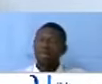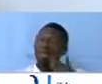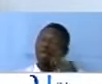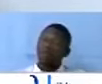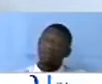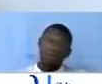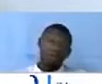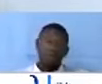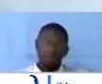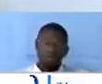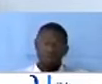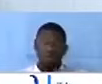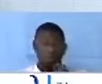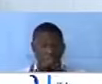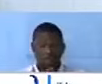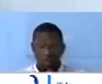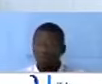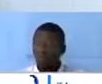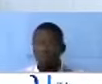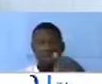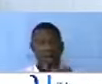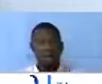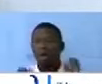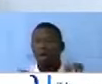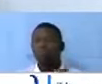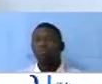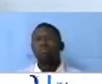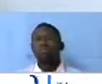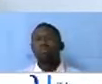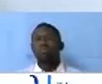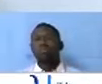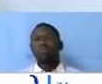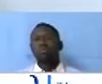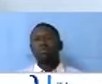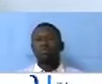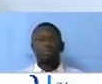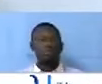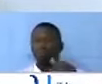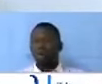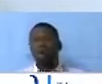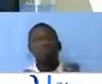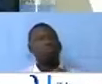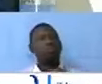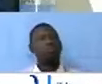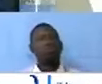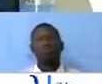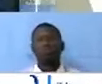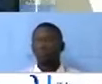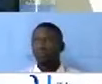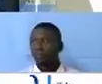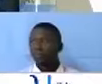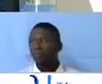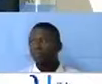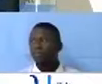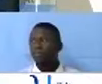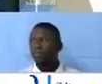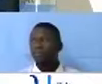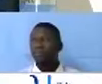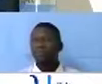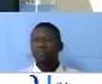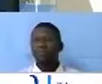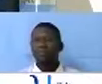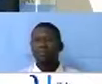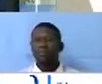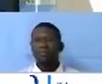mosuma cee bokk. I am not involved. Nañ wax li leen neex waaye man mosuma cee bokk. I'm not involved. Bokkuma ci. I'm not involved.